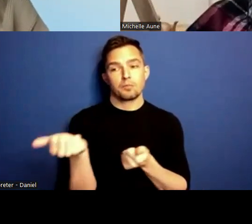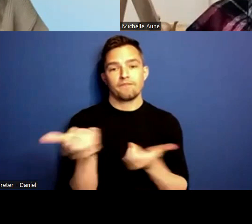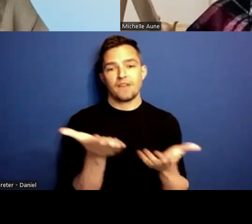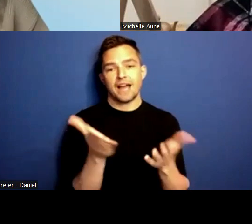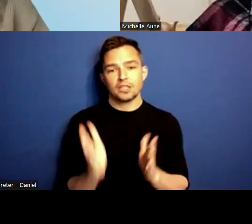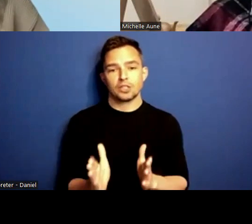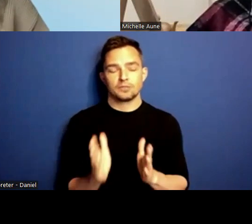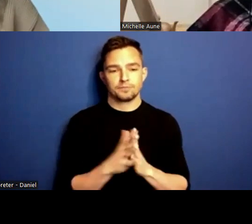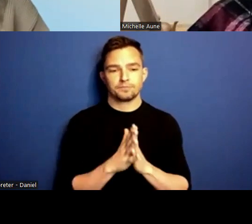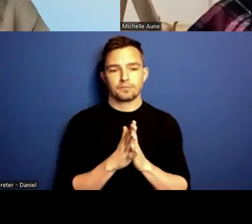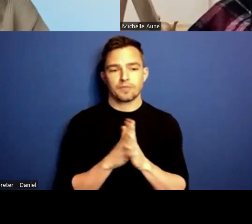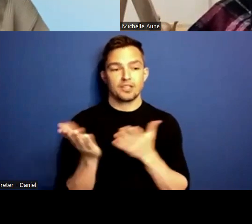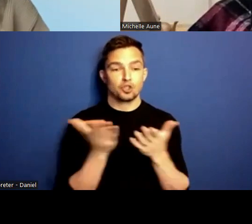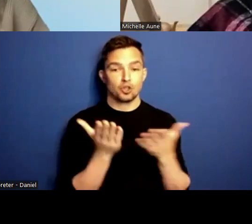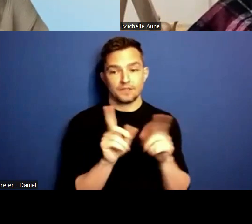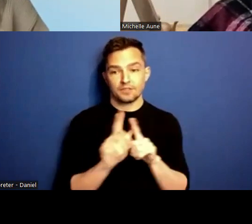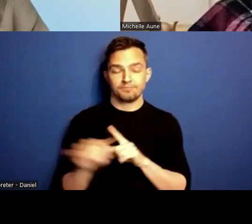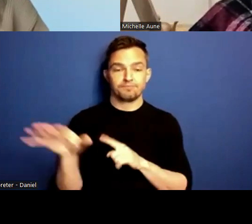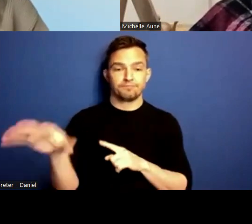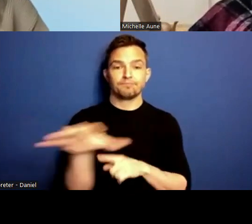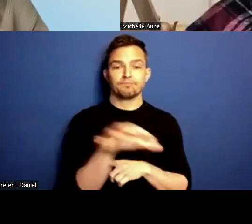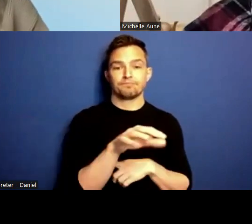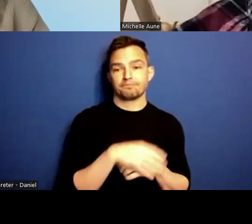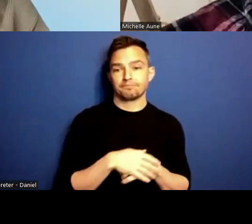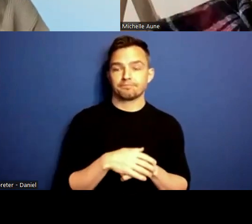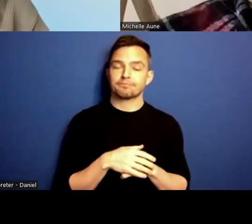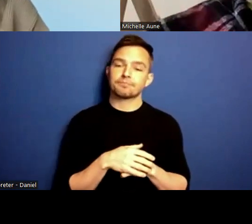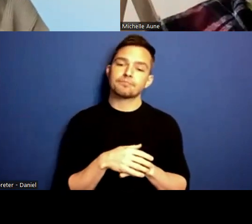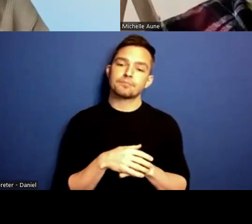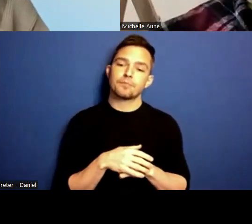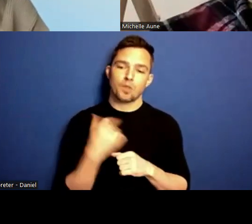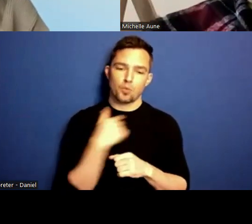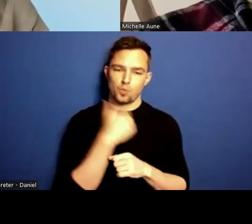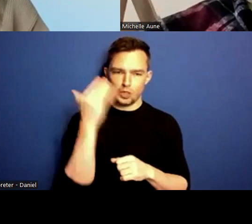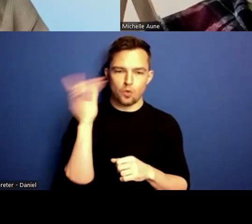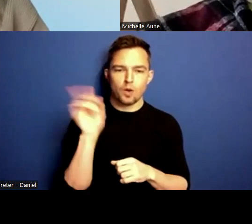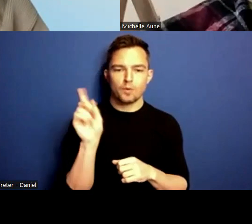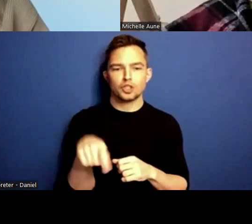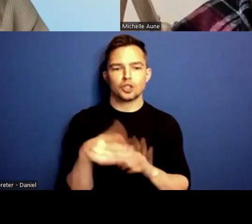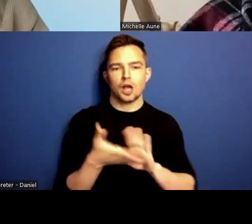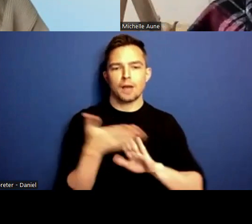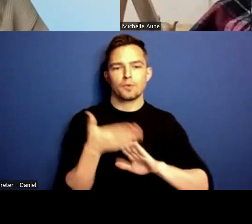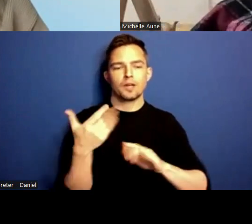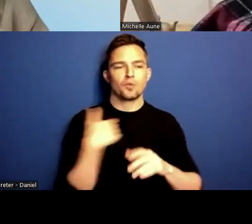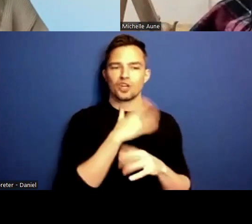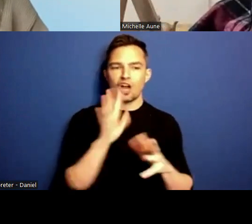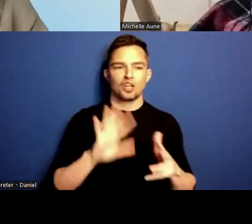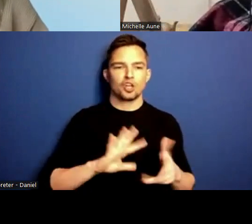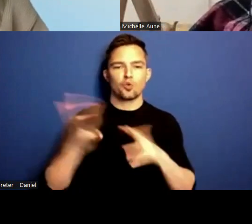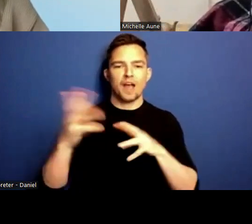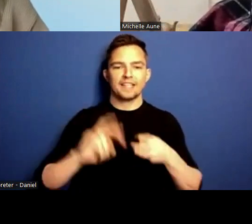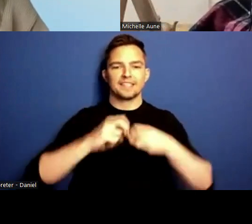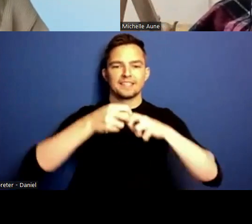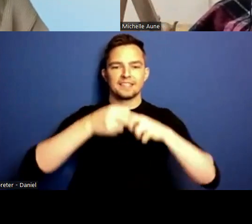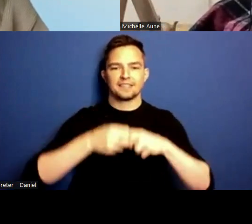and services, is that we know where we should be operating. We're not crisis providers. We're